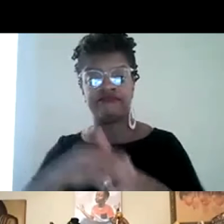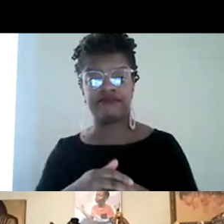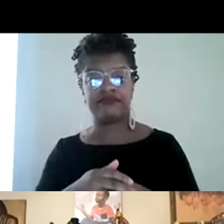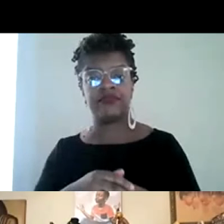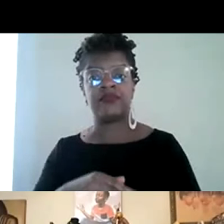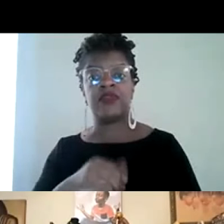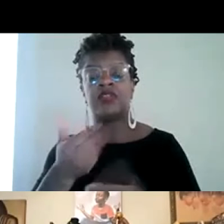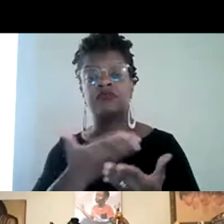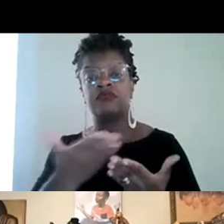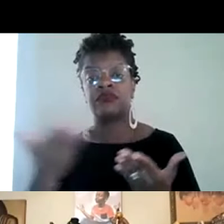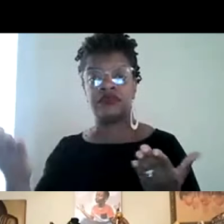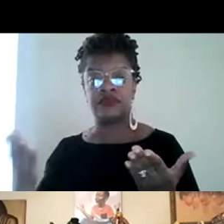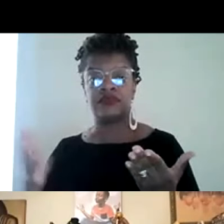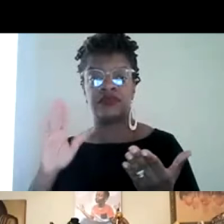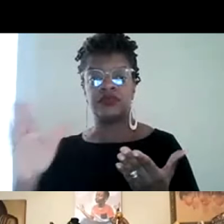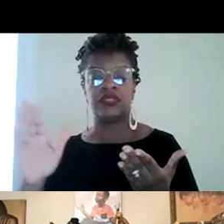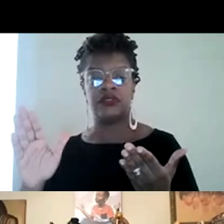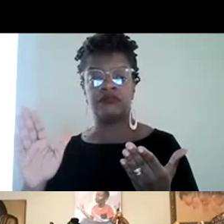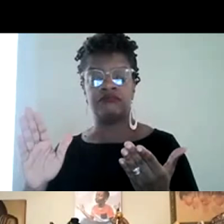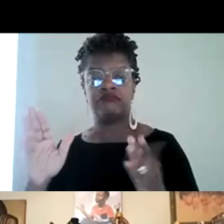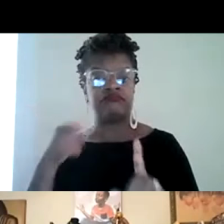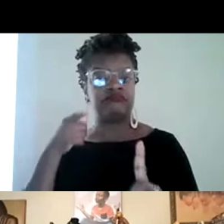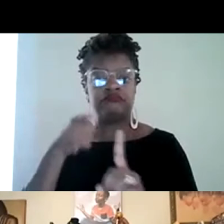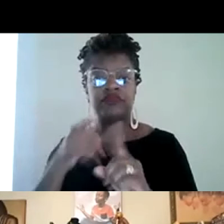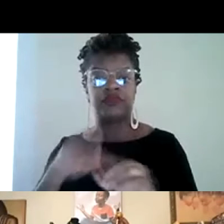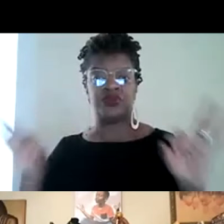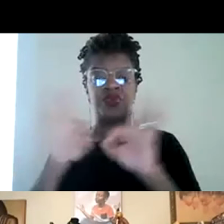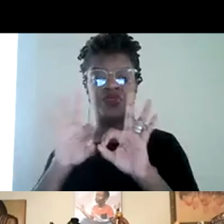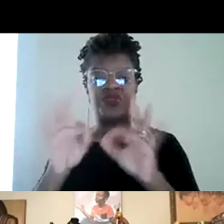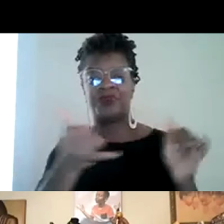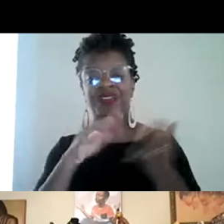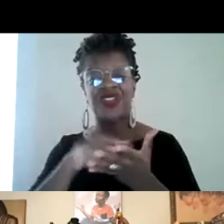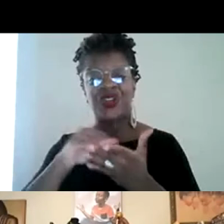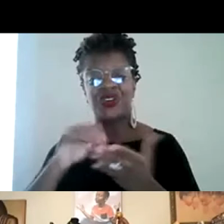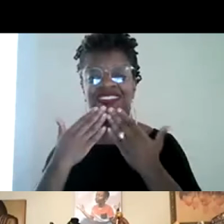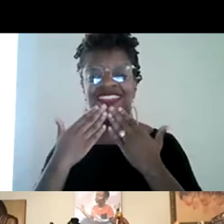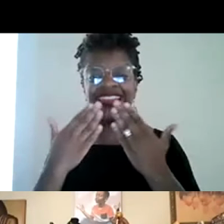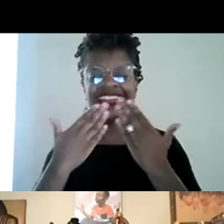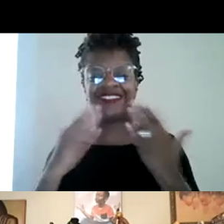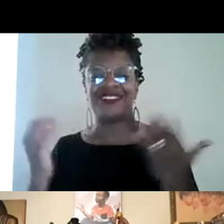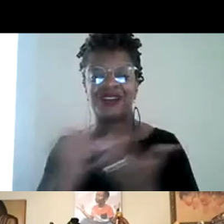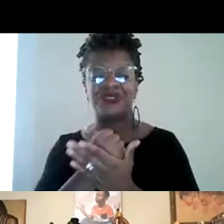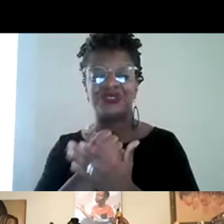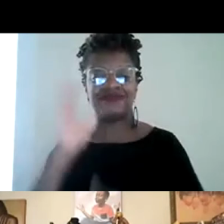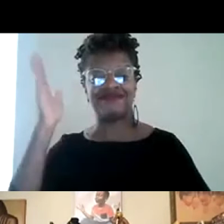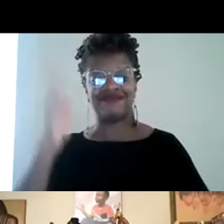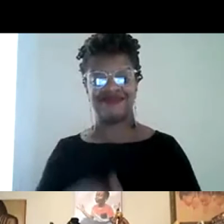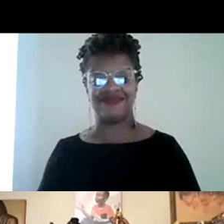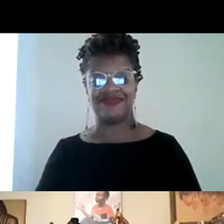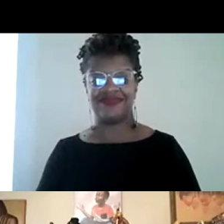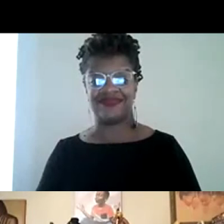create this articulation of the importance of playful learning. So thank you for this opportunity.